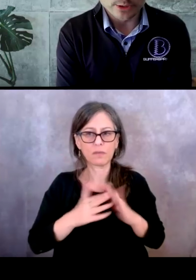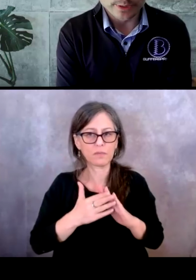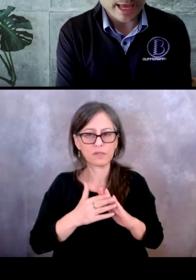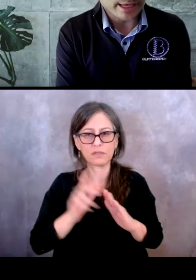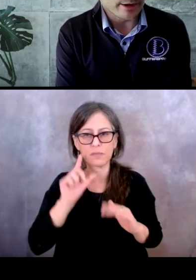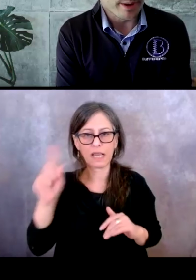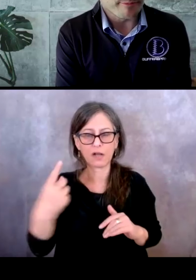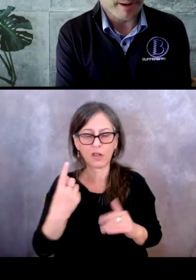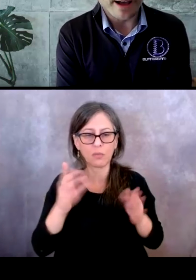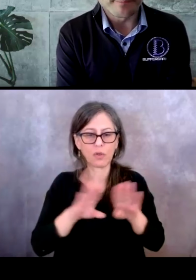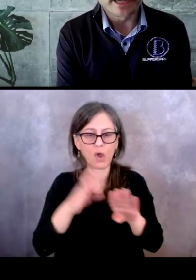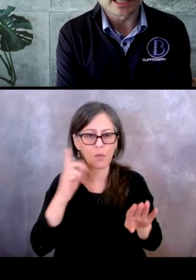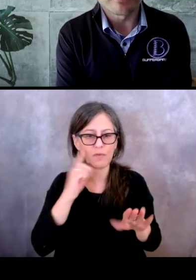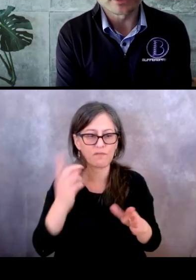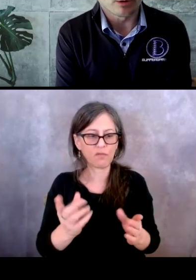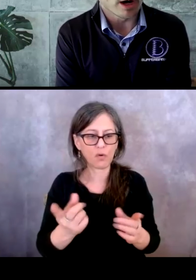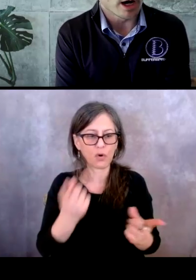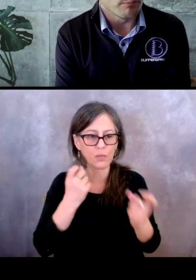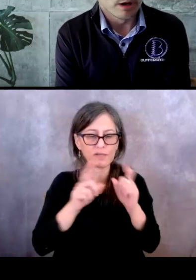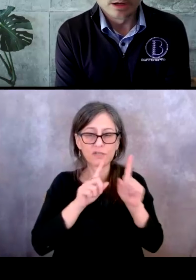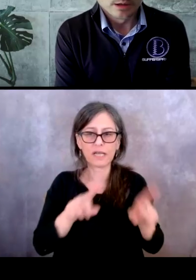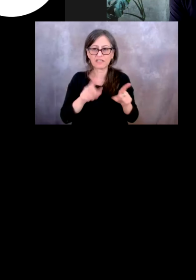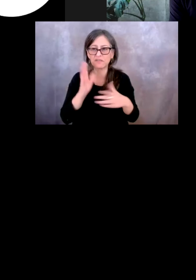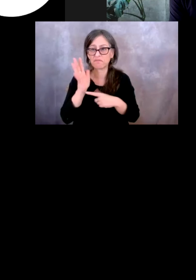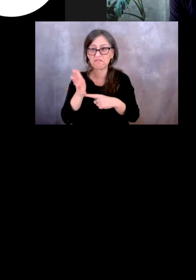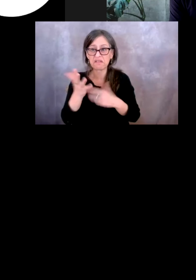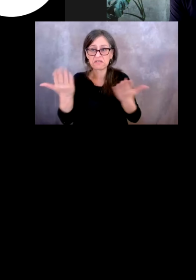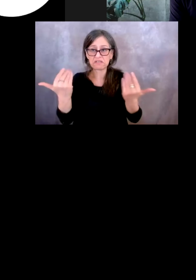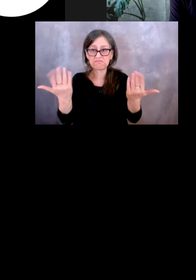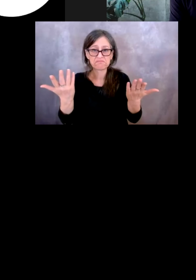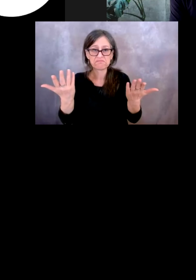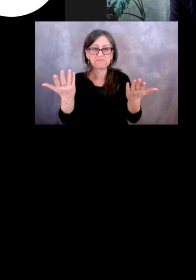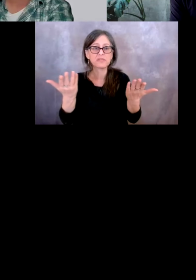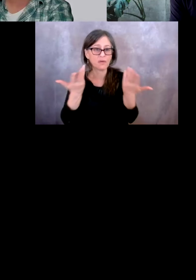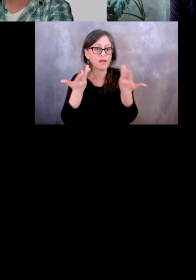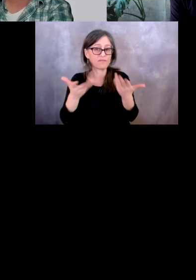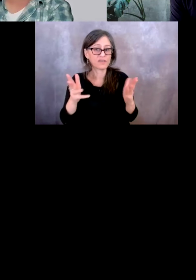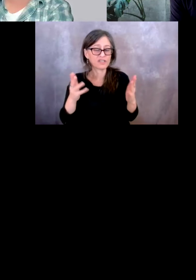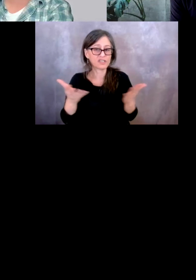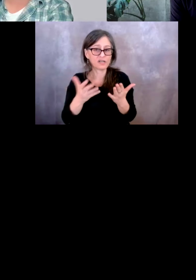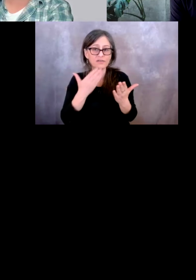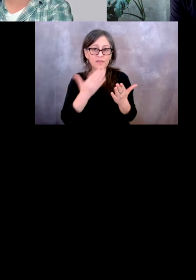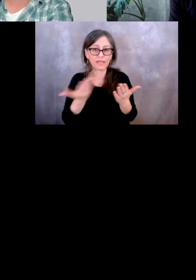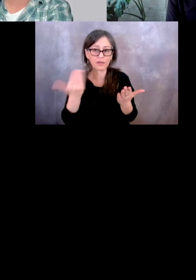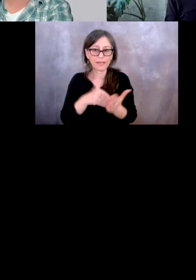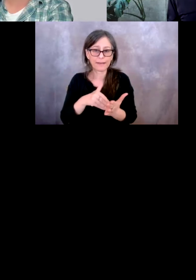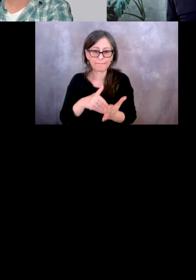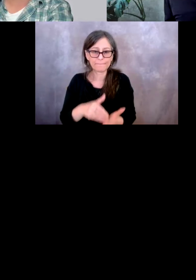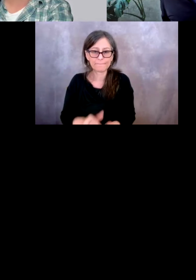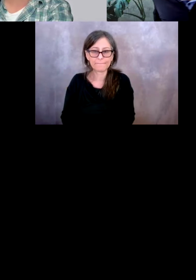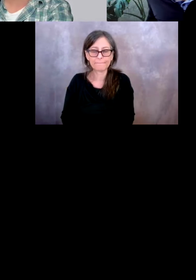open up for Q&A, and I know we have about 5 minutes left. So wrapping up here. So thank you all again.